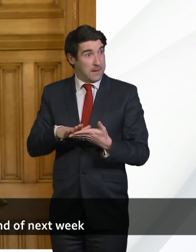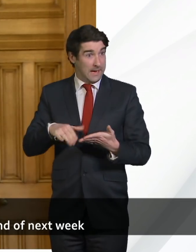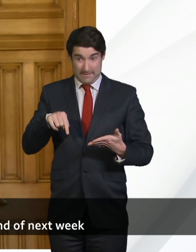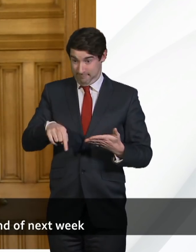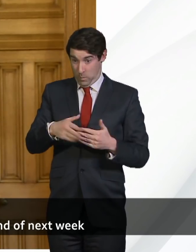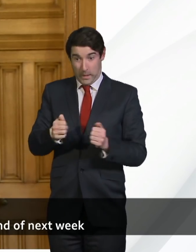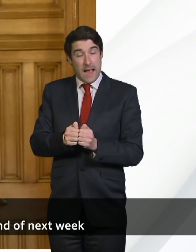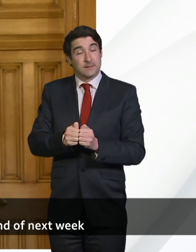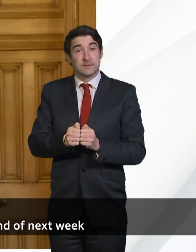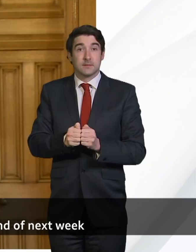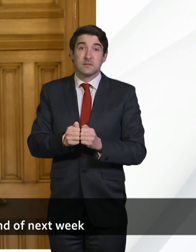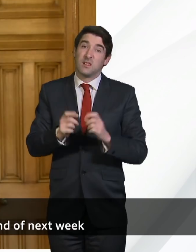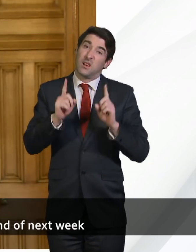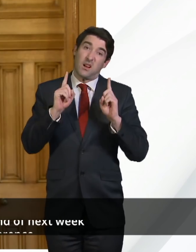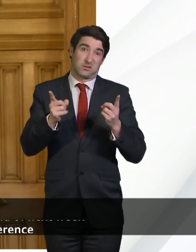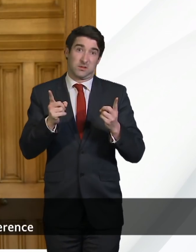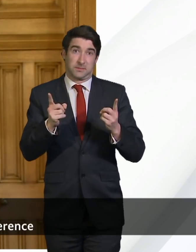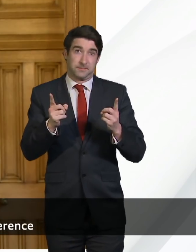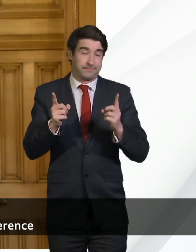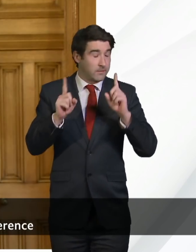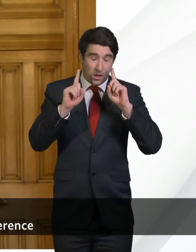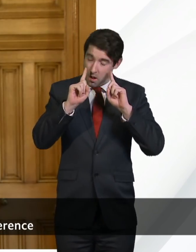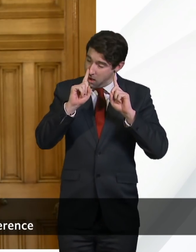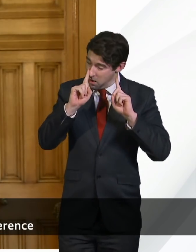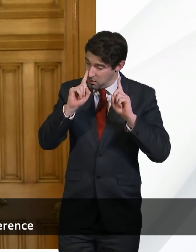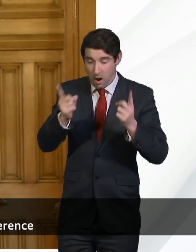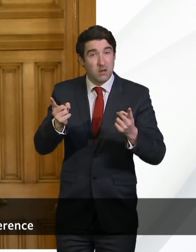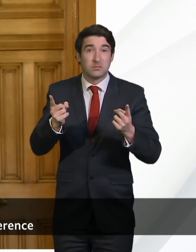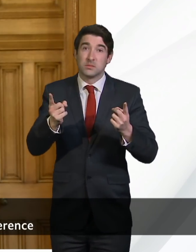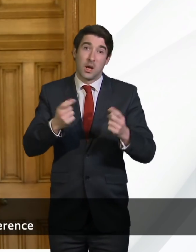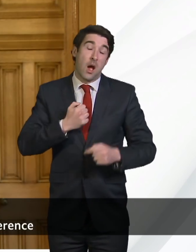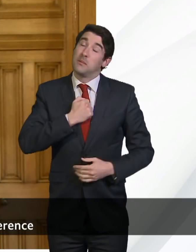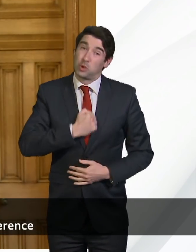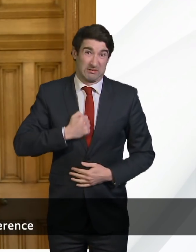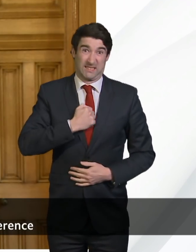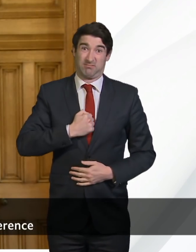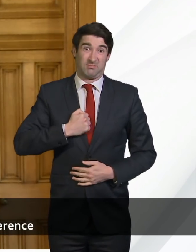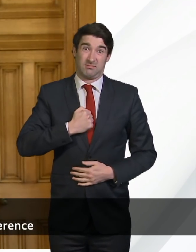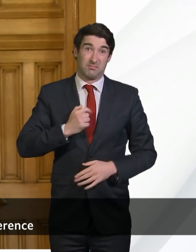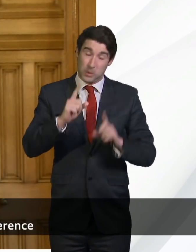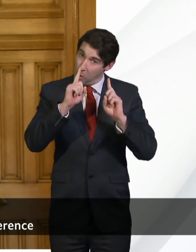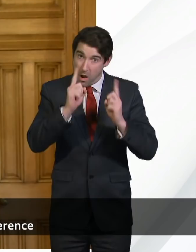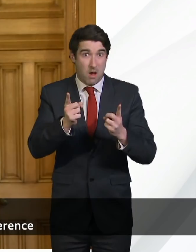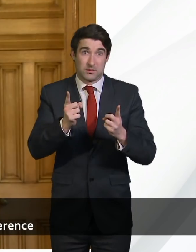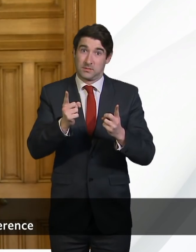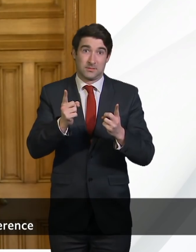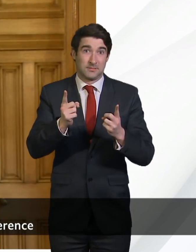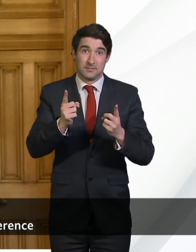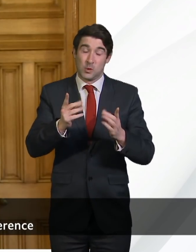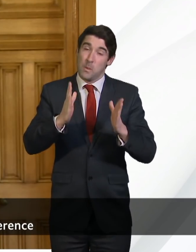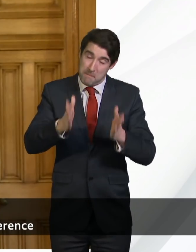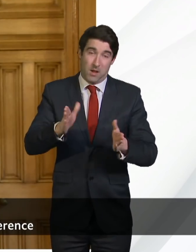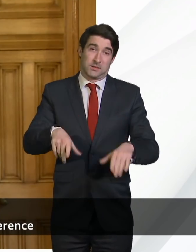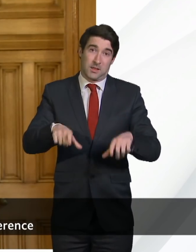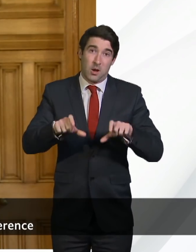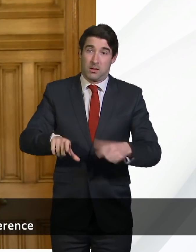Unfortunately, right now, we just can't do those sorts of things. And I'm really sorry about that. But just take a moment